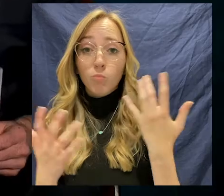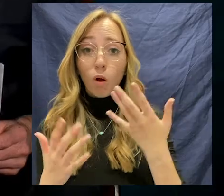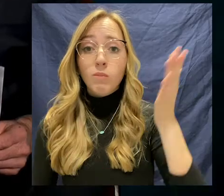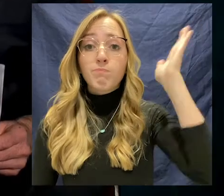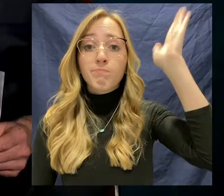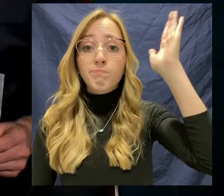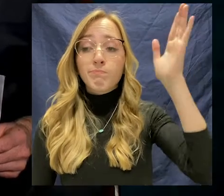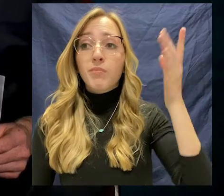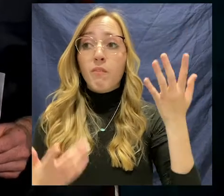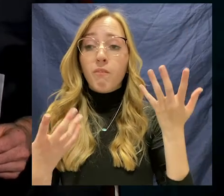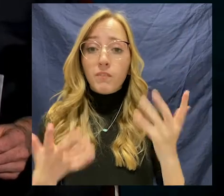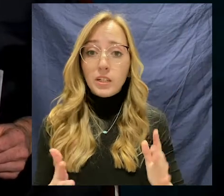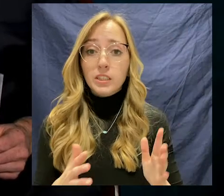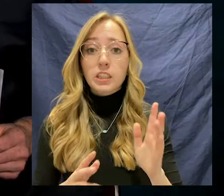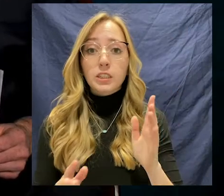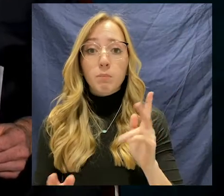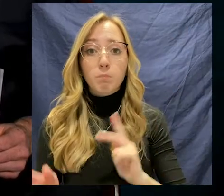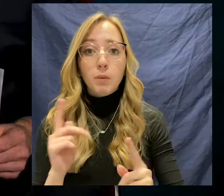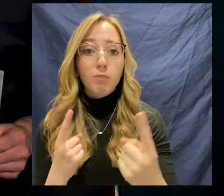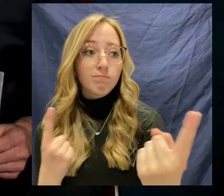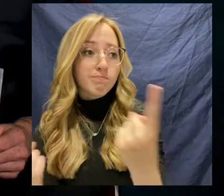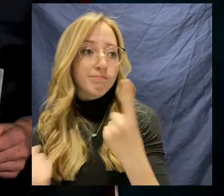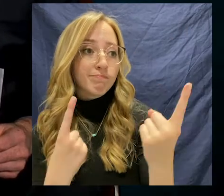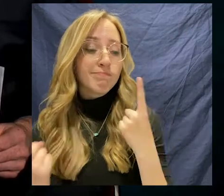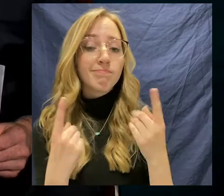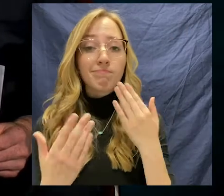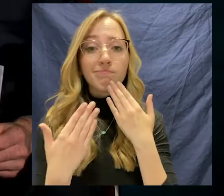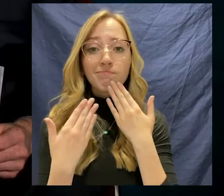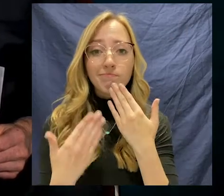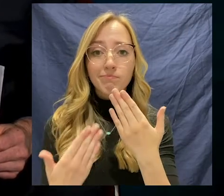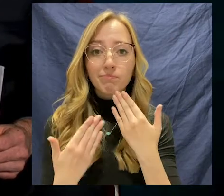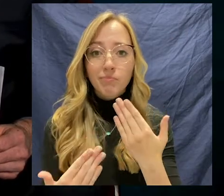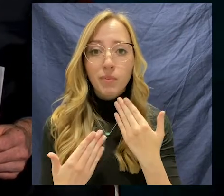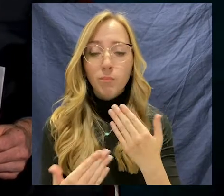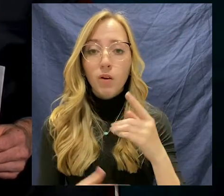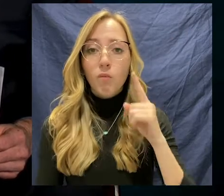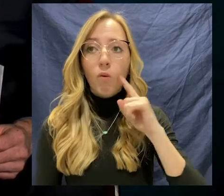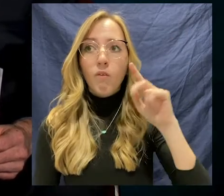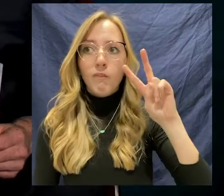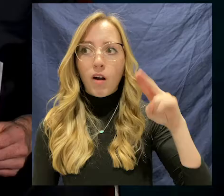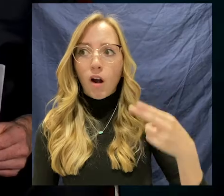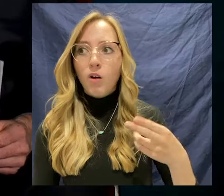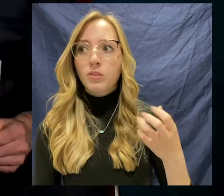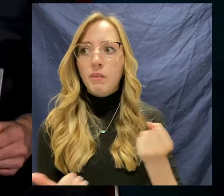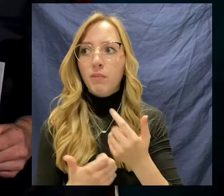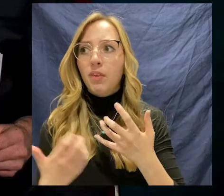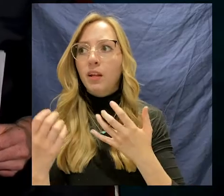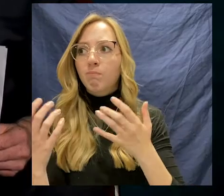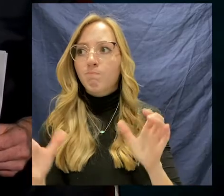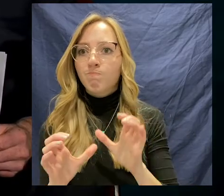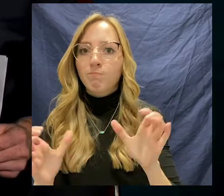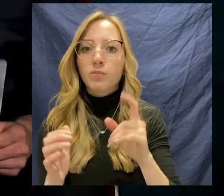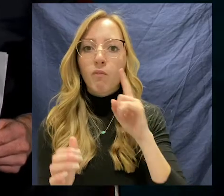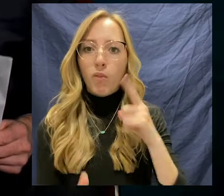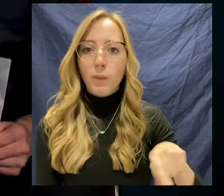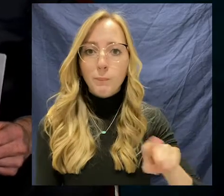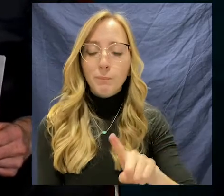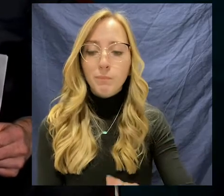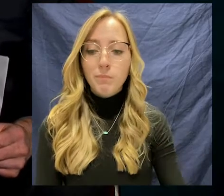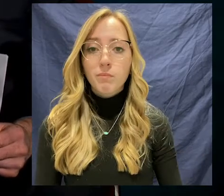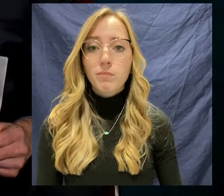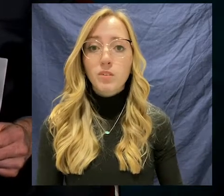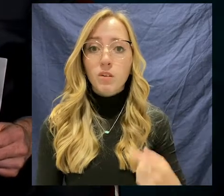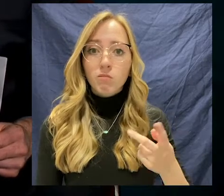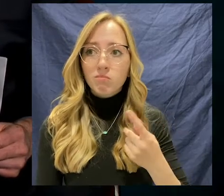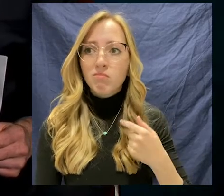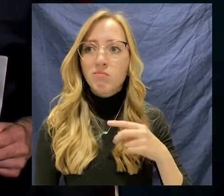people would come up to me and thank me for what Vera House had done for them. I could feel from the look in their eyes what Vera House meant to